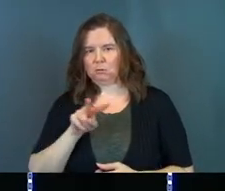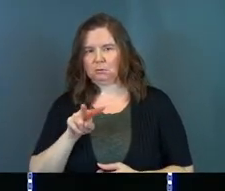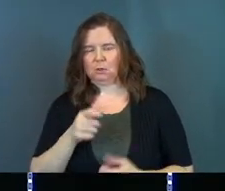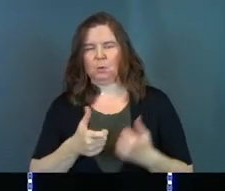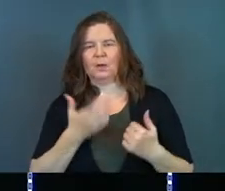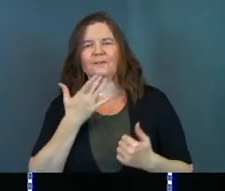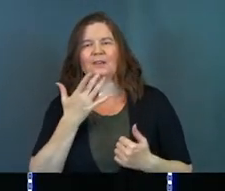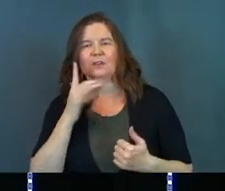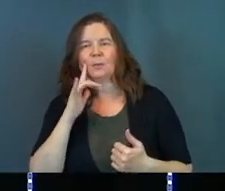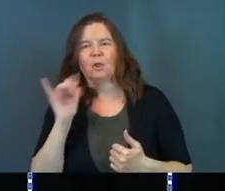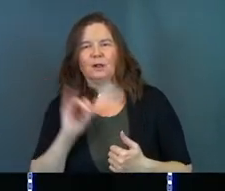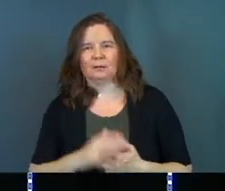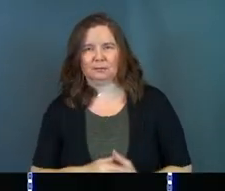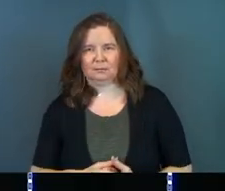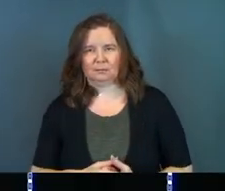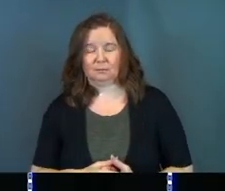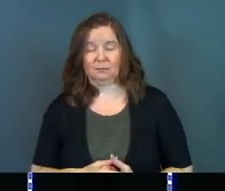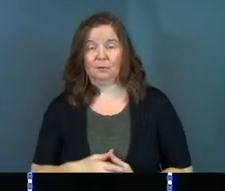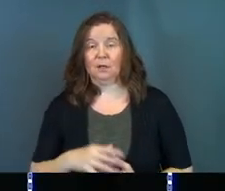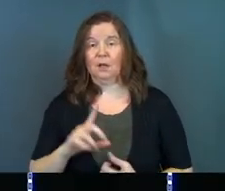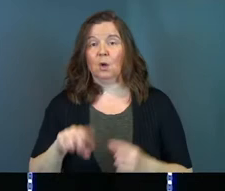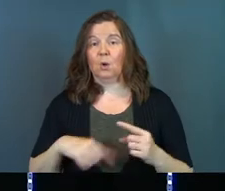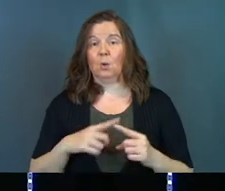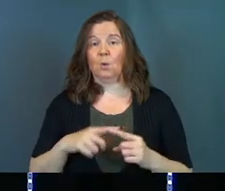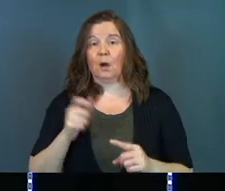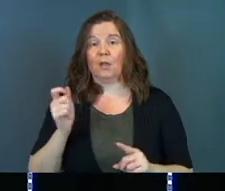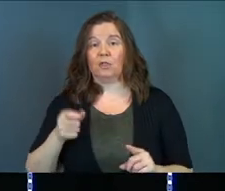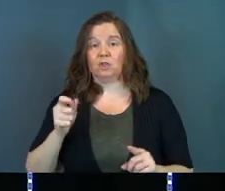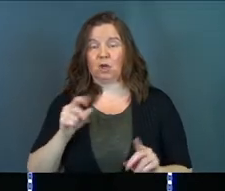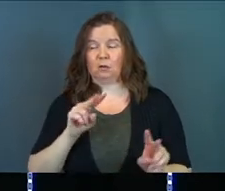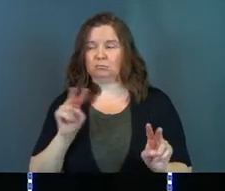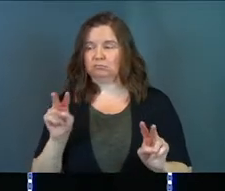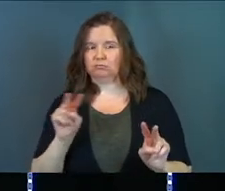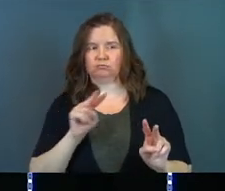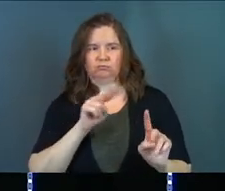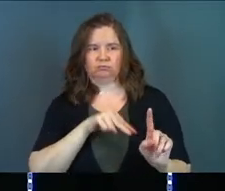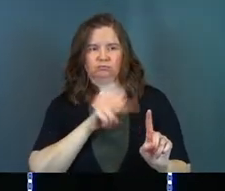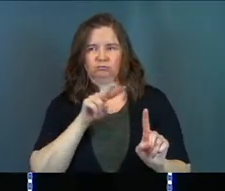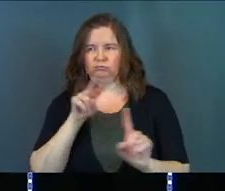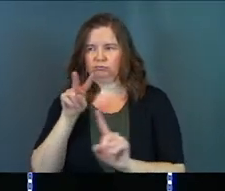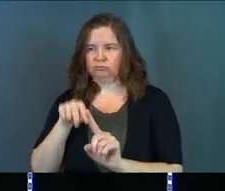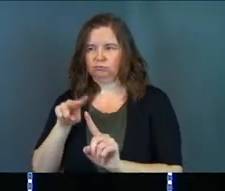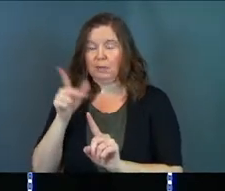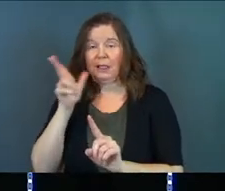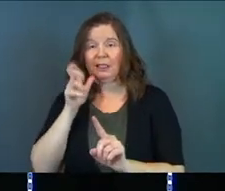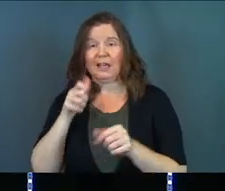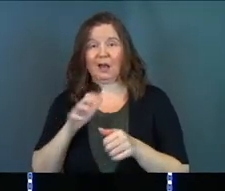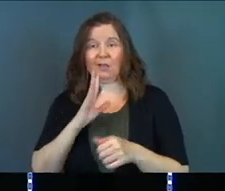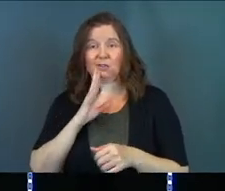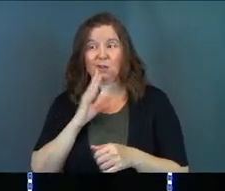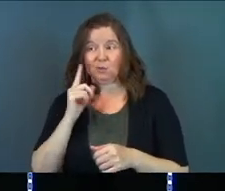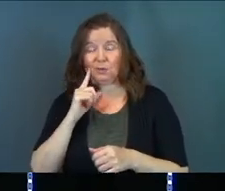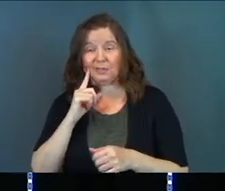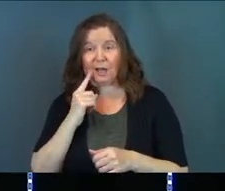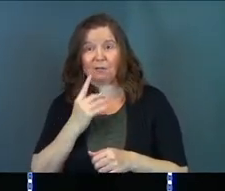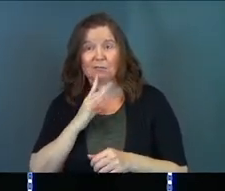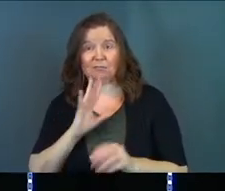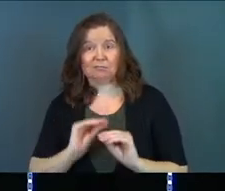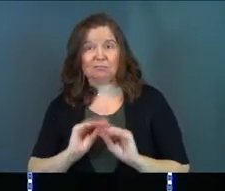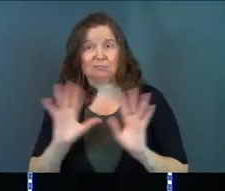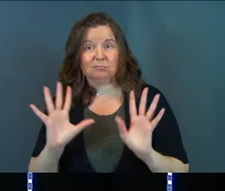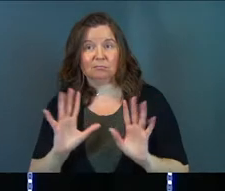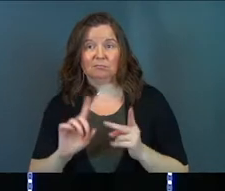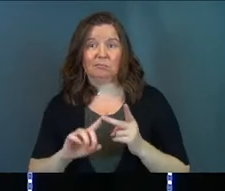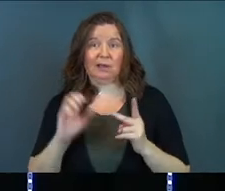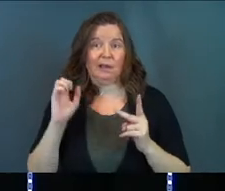What's favoritism? Favoritism is when the judge looks at them and listens to the way that they talk. Did they sound articulate? Did they